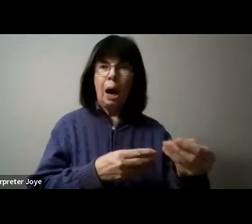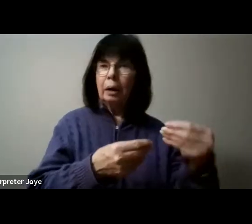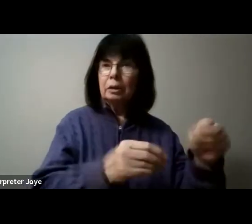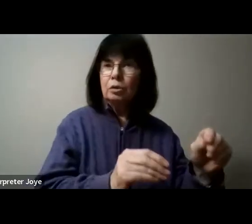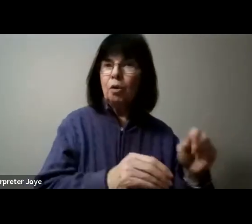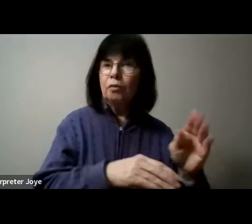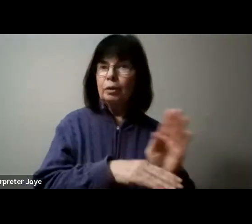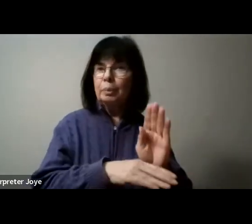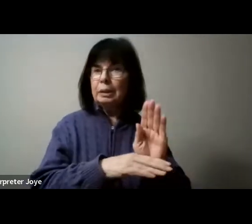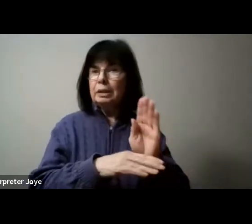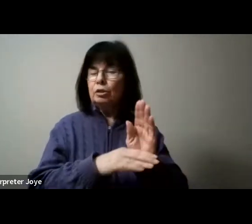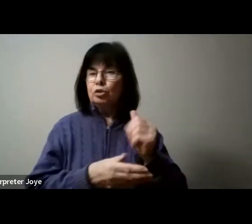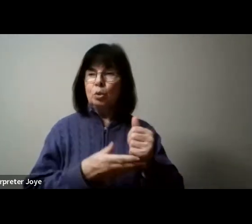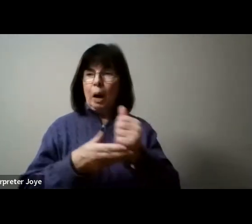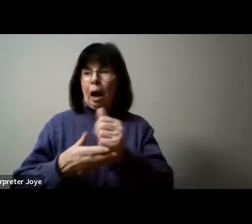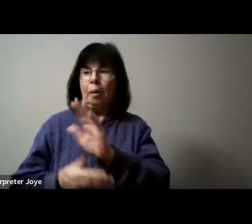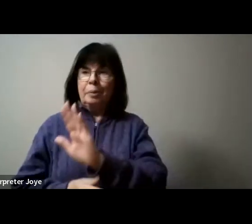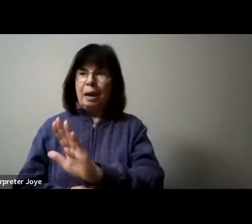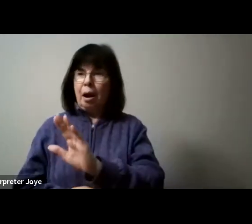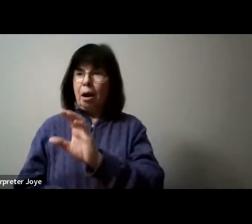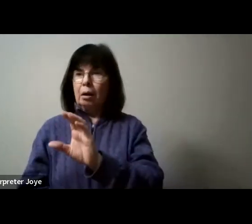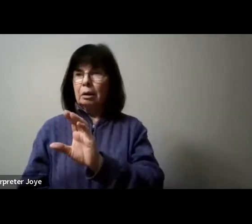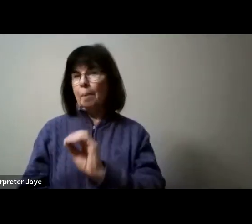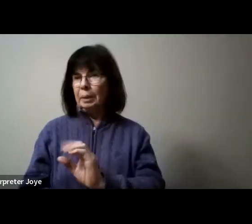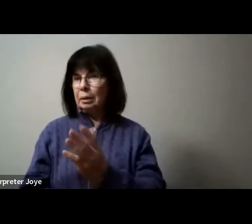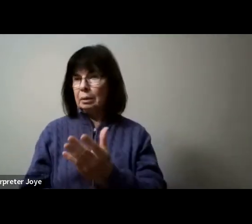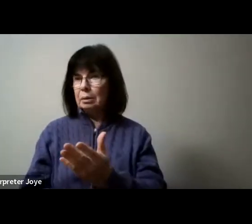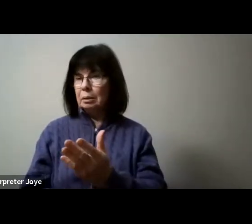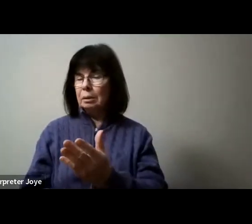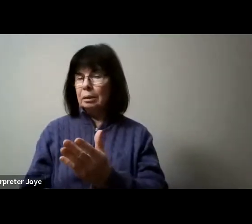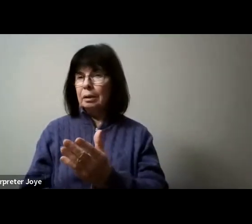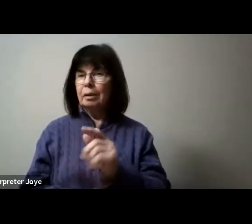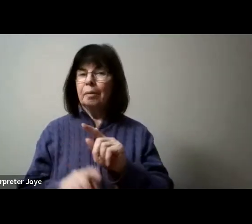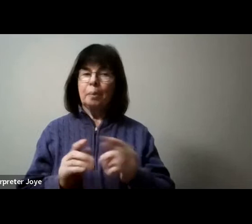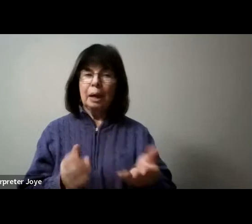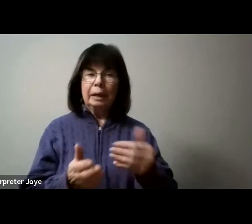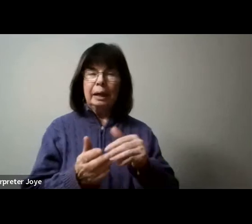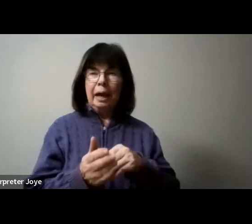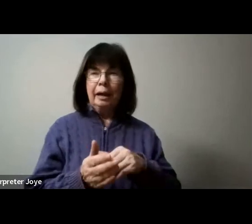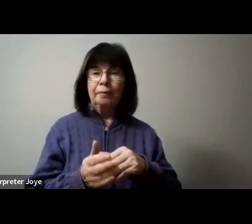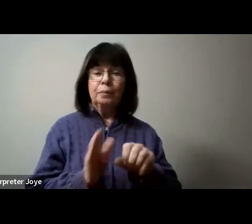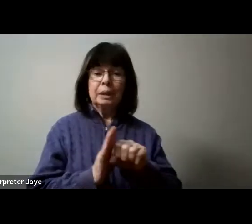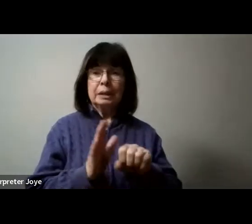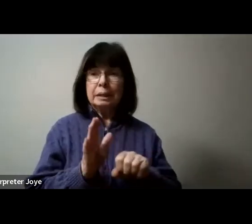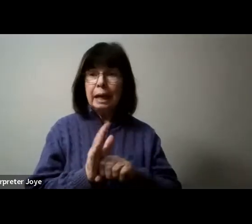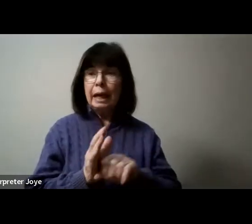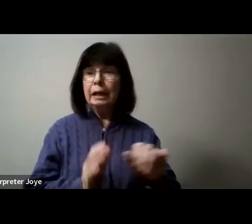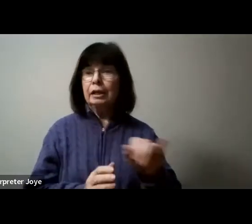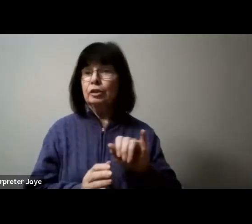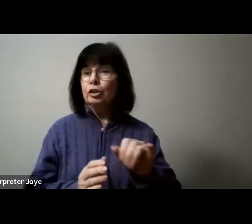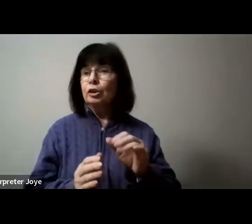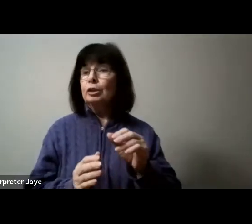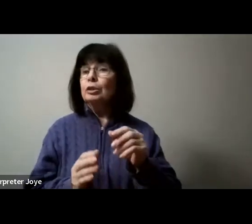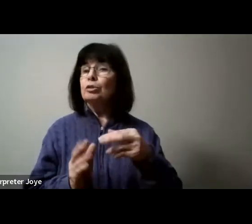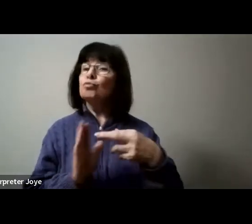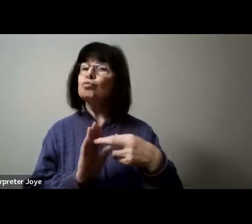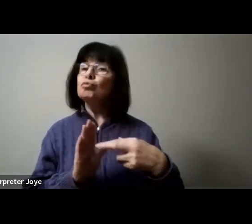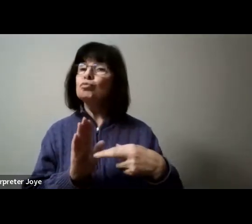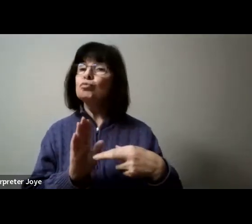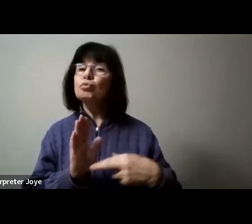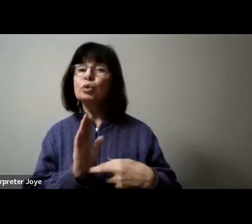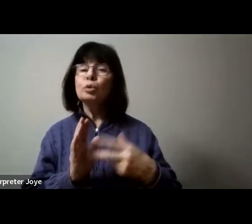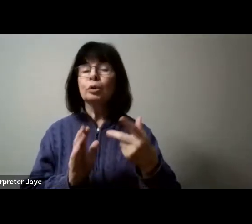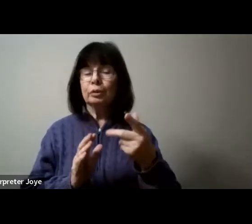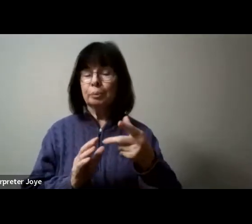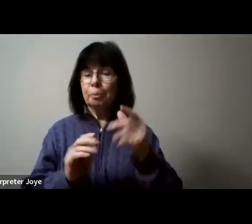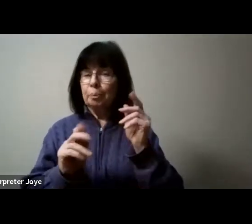healthcare companies. But again, hopefully that state insurance rule that people can access it without copays will at least help.